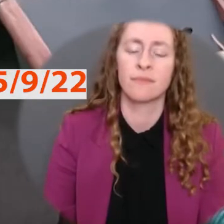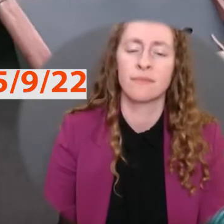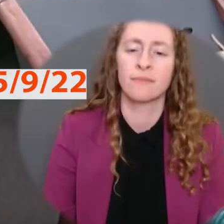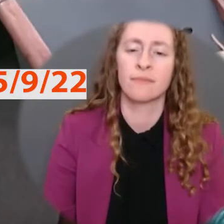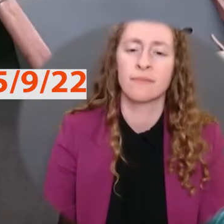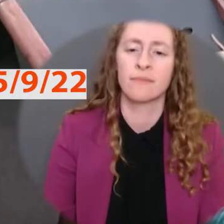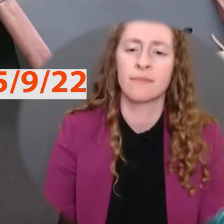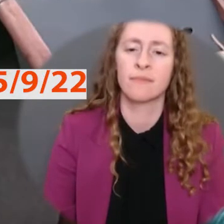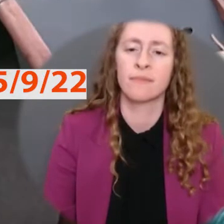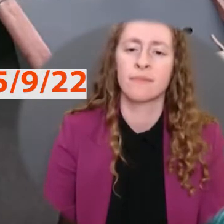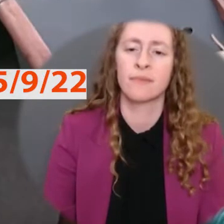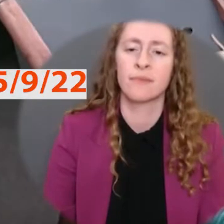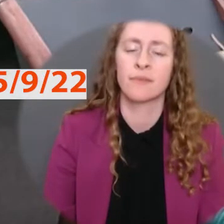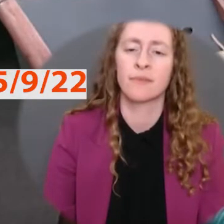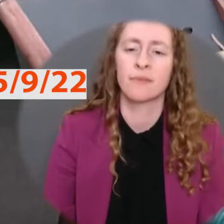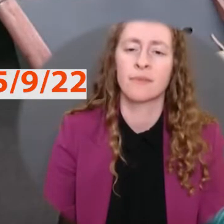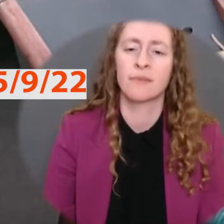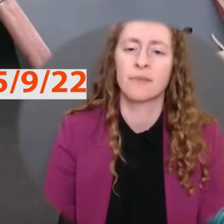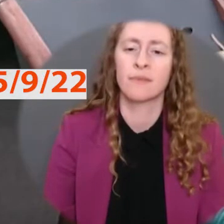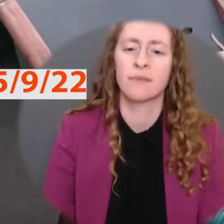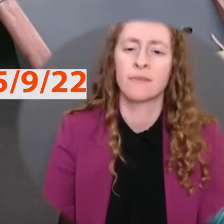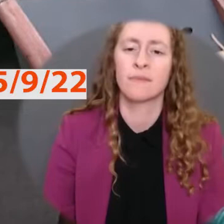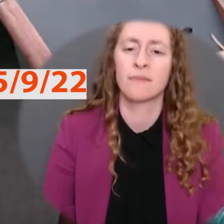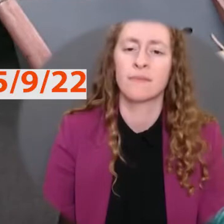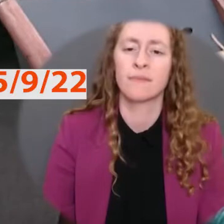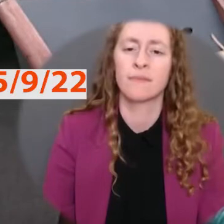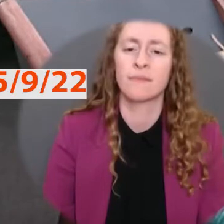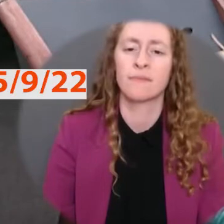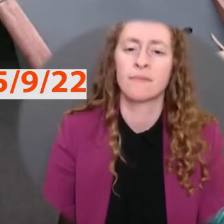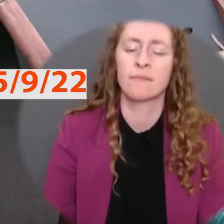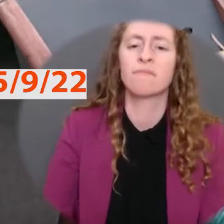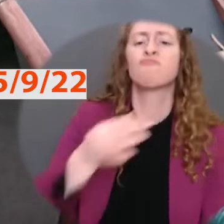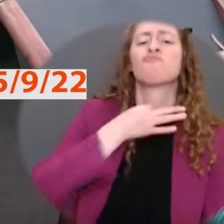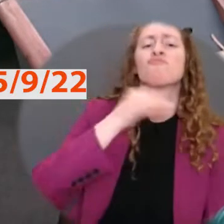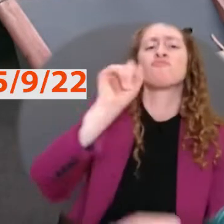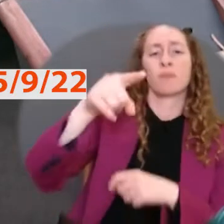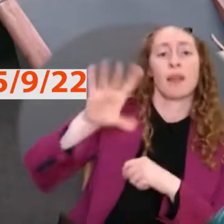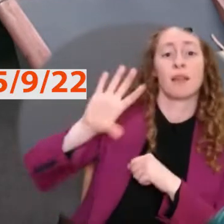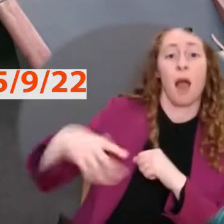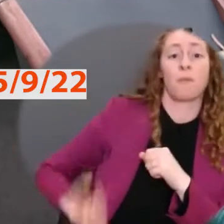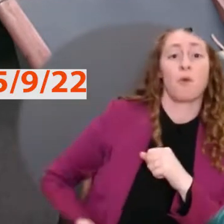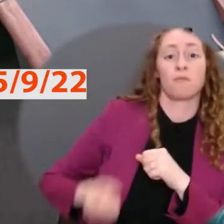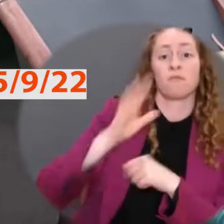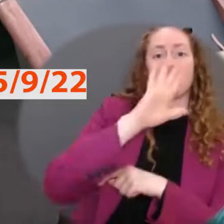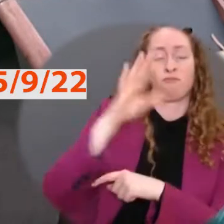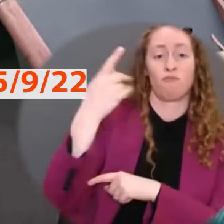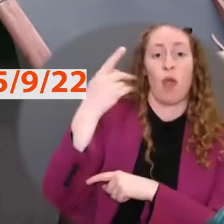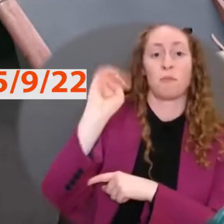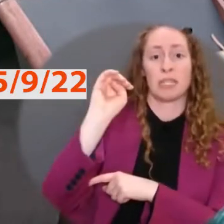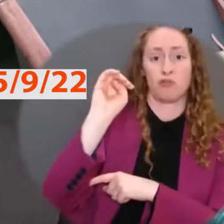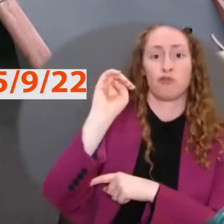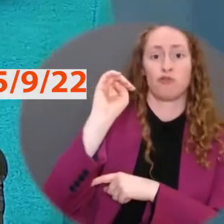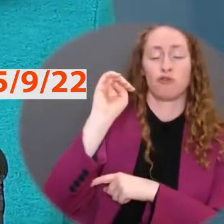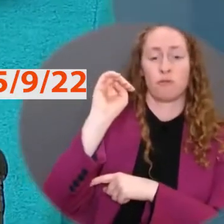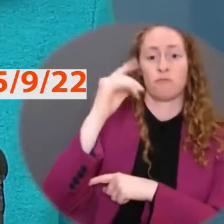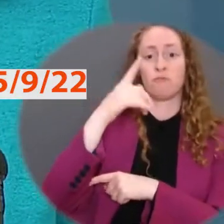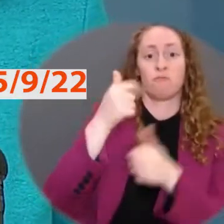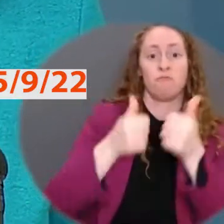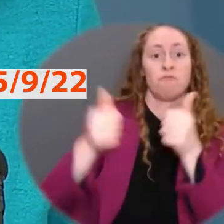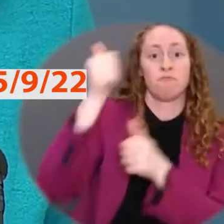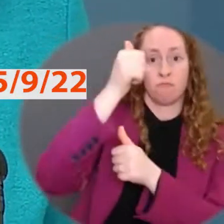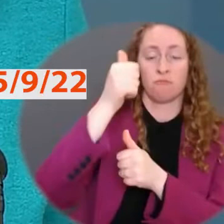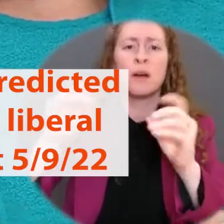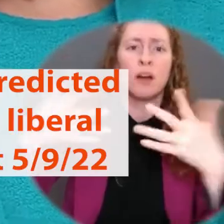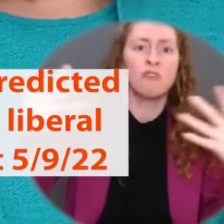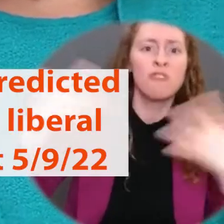since 1985. Which is the last time answering machines were a thing? Yeah, more recently than that, I would say,